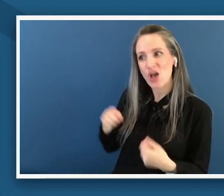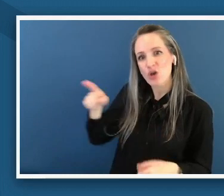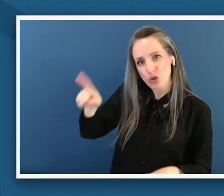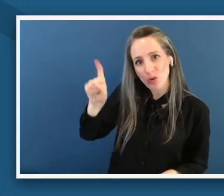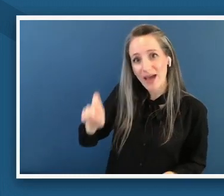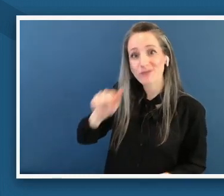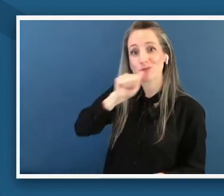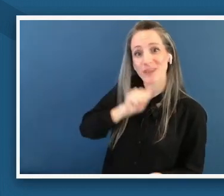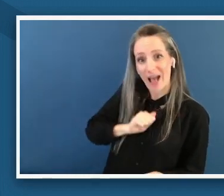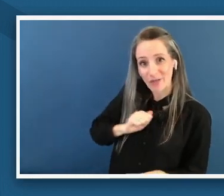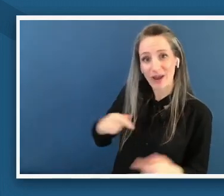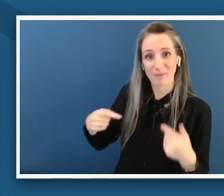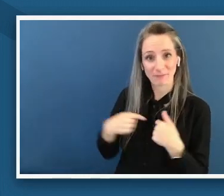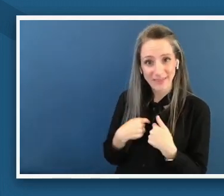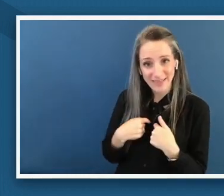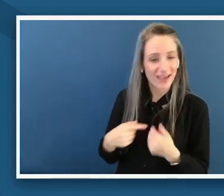me.